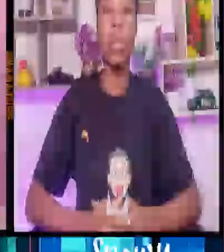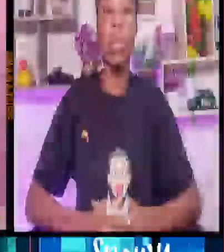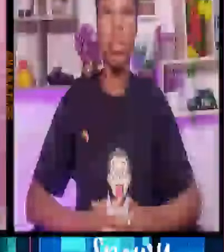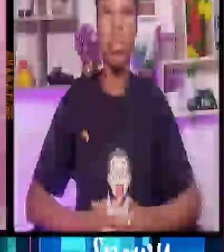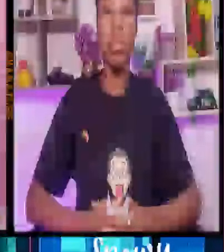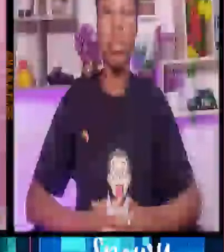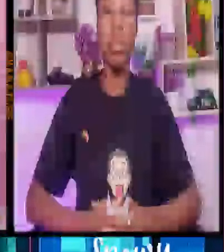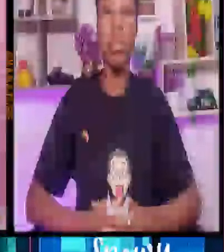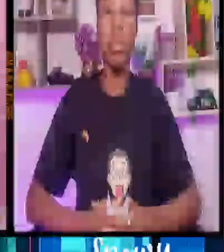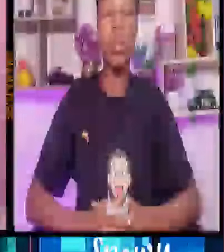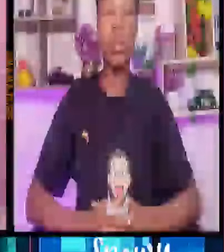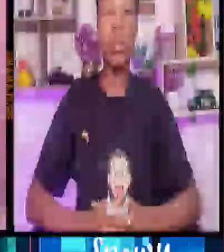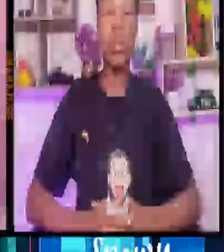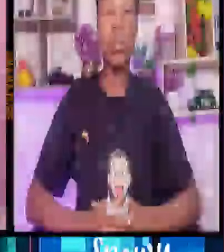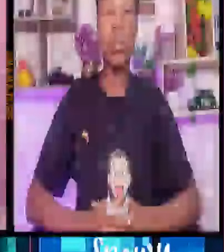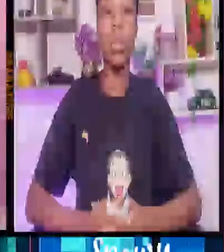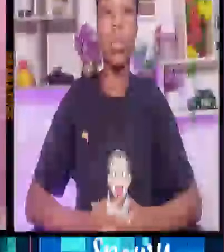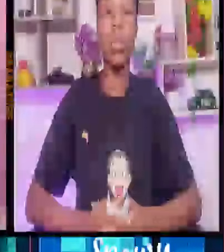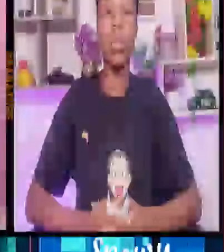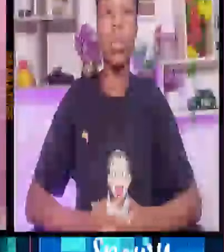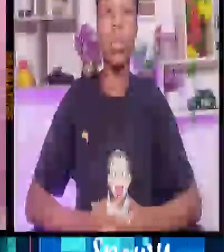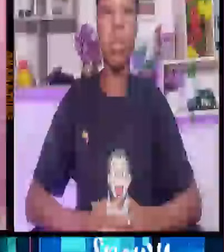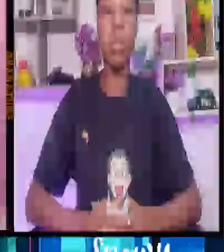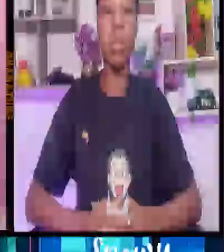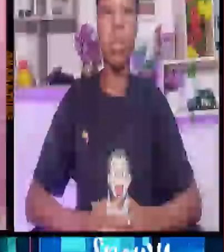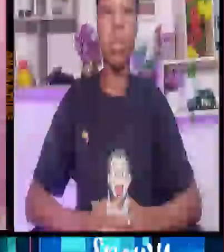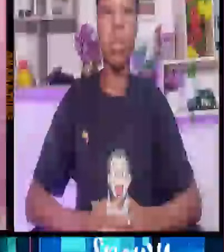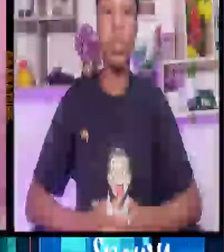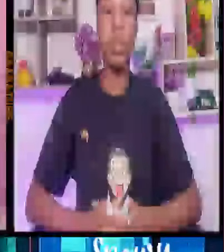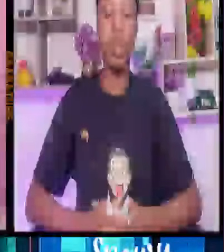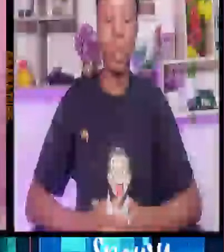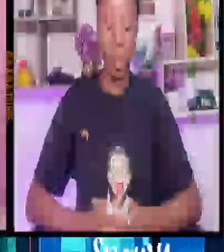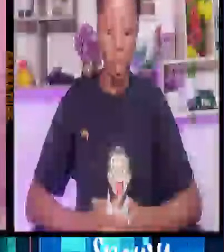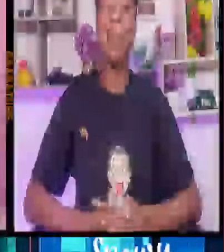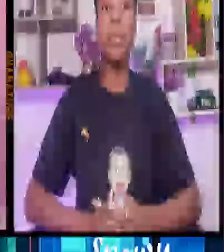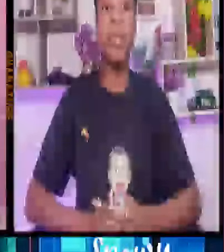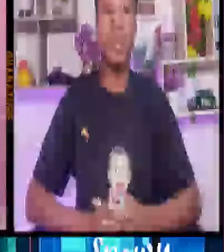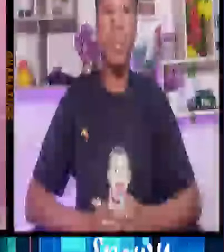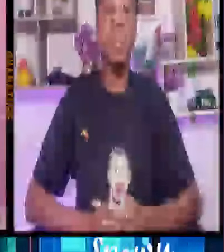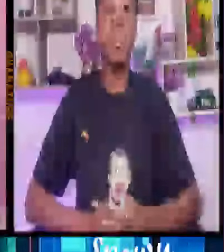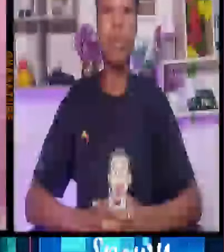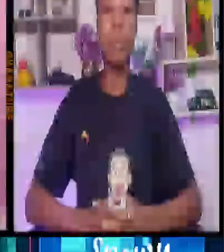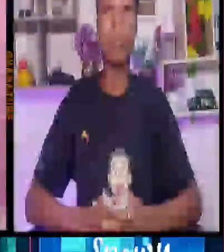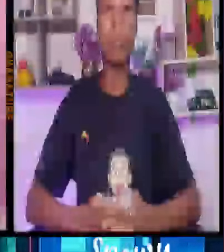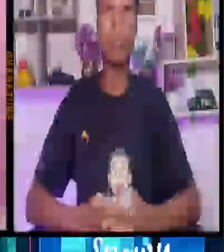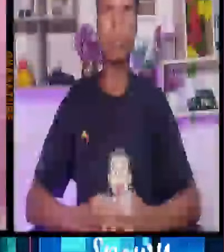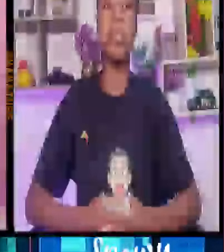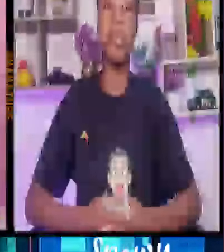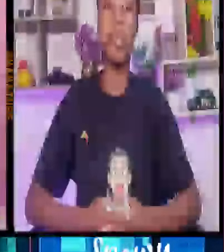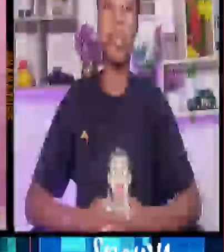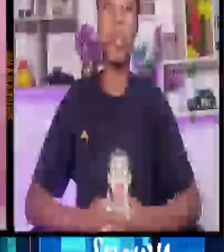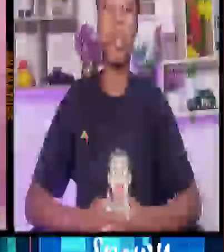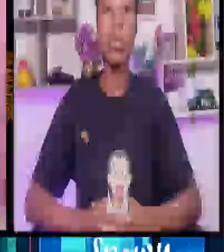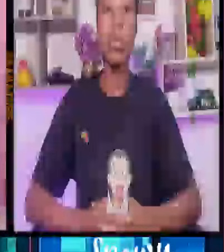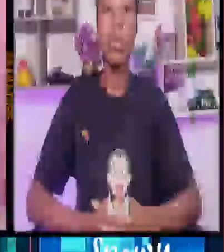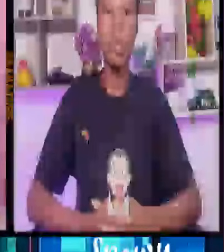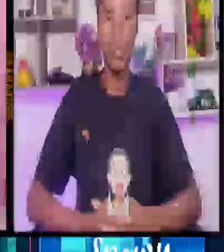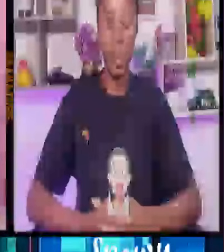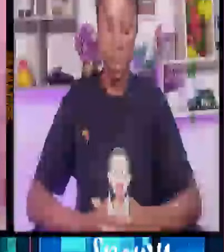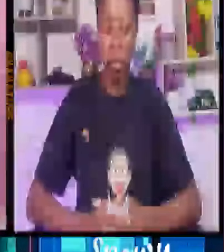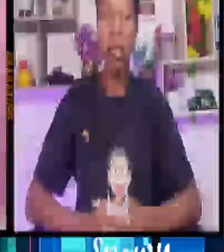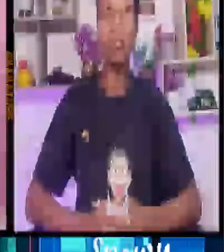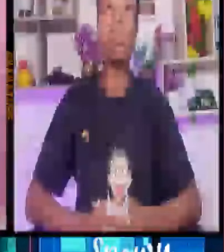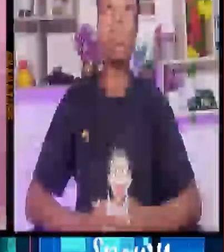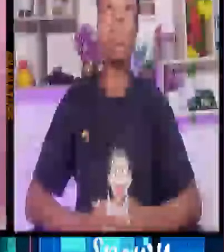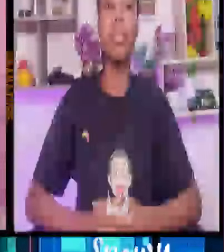hindsight of having read social media pursuant to this conversation, I want to